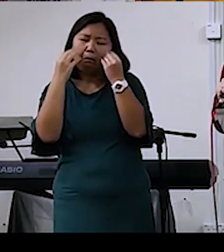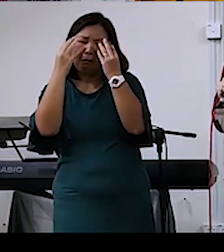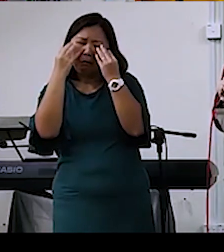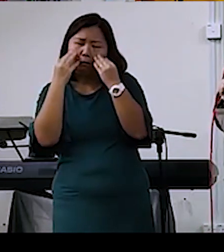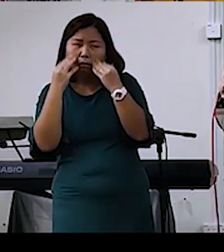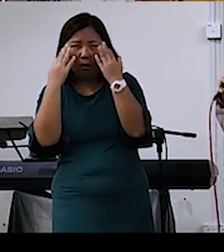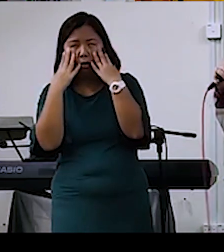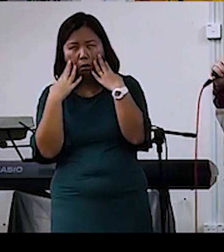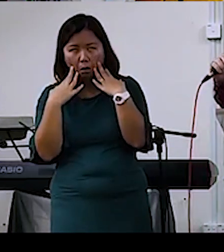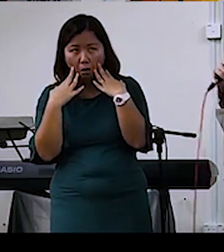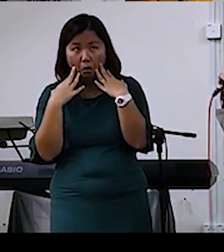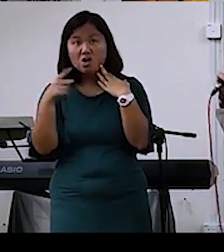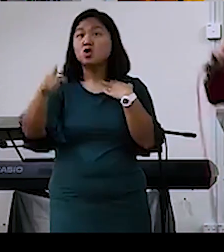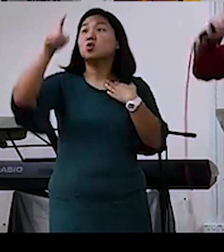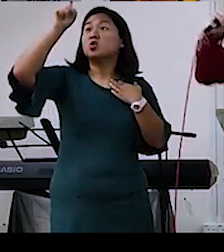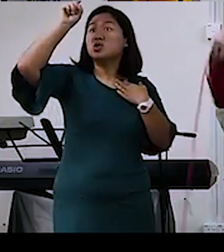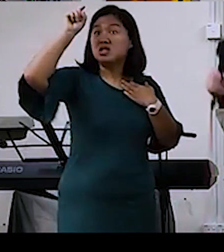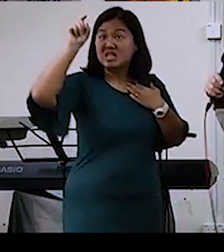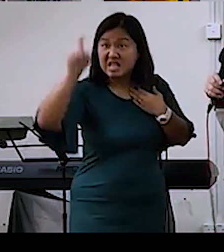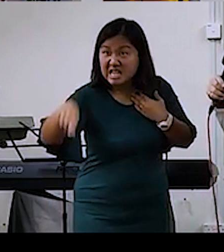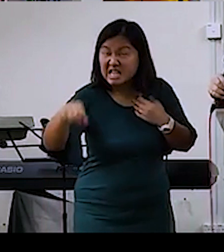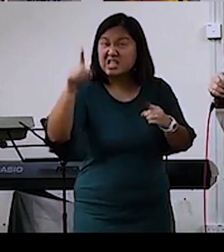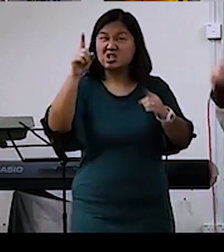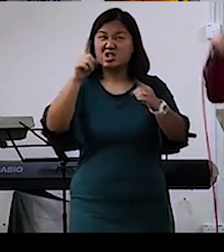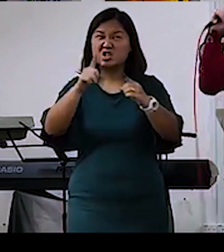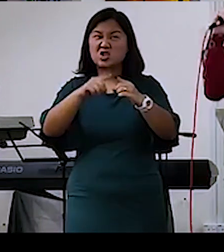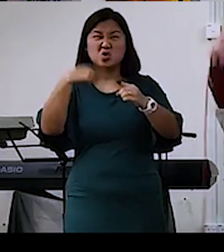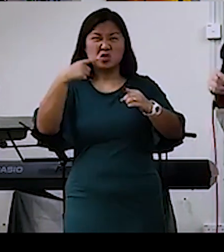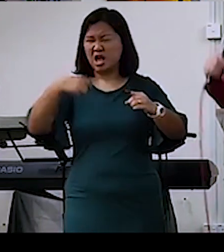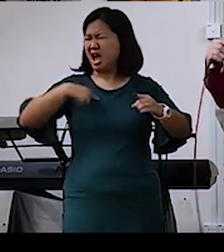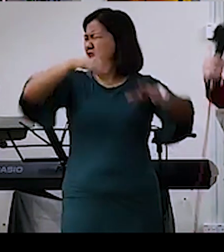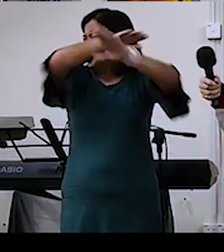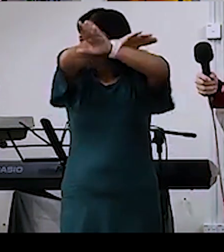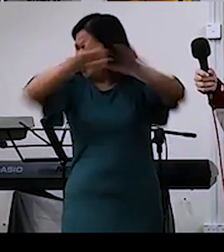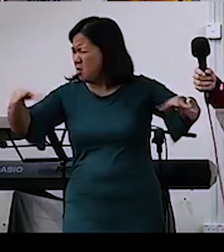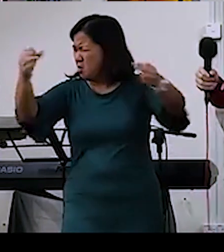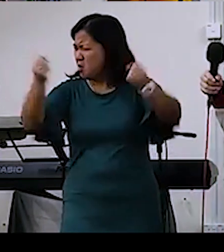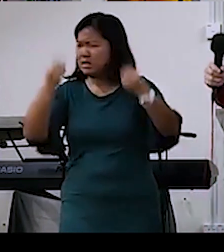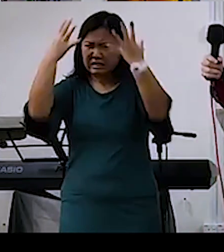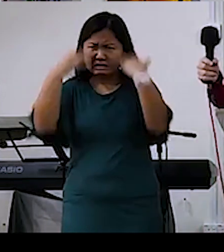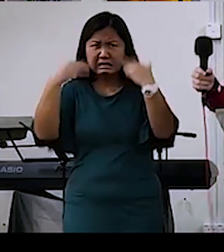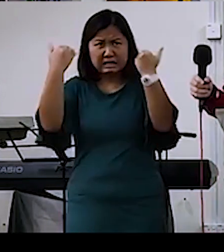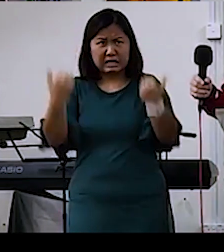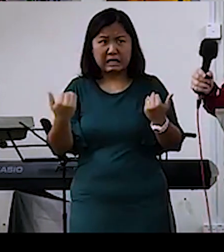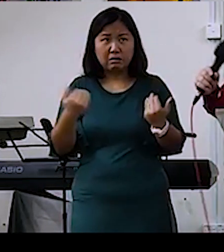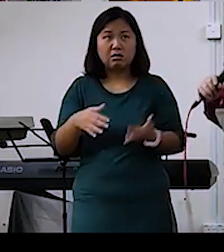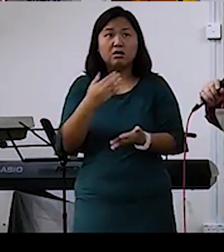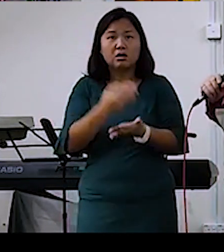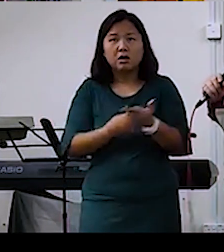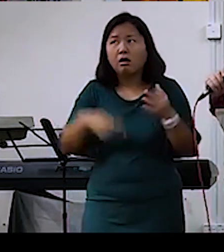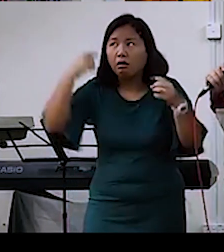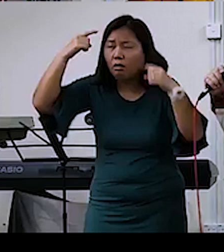sis. Some of you are just pure confused. You're such a confused person. That blur and confused that is so